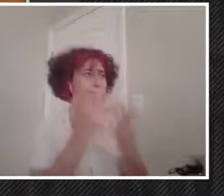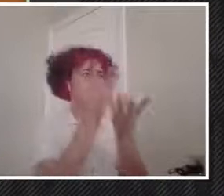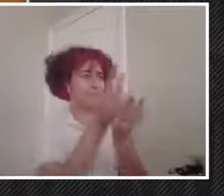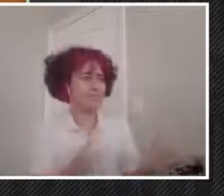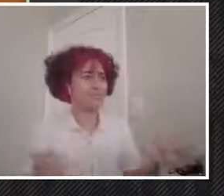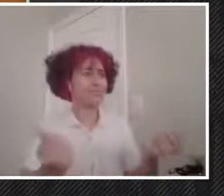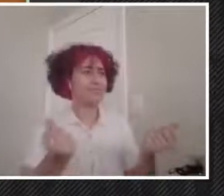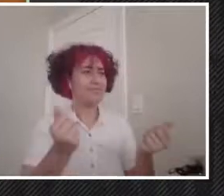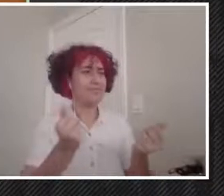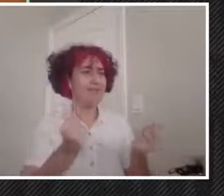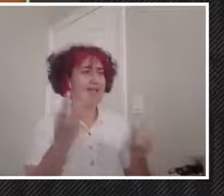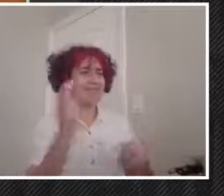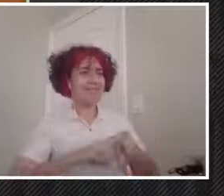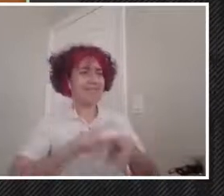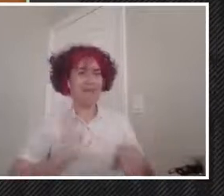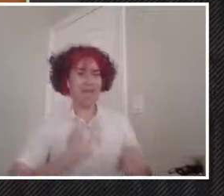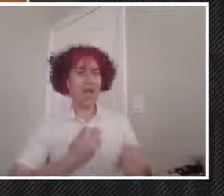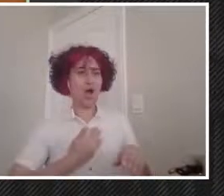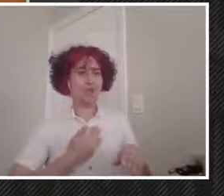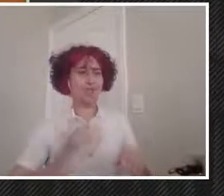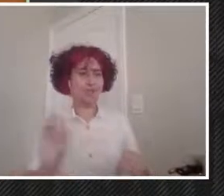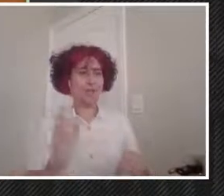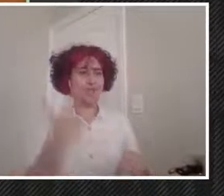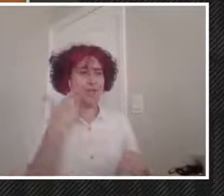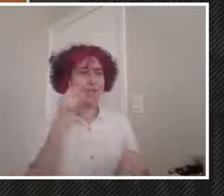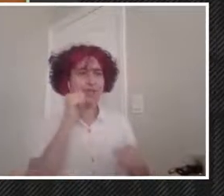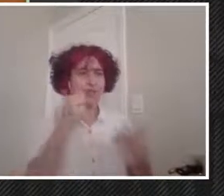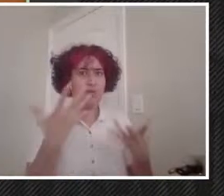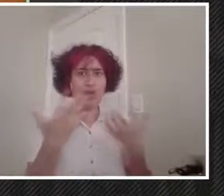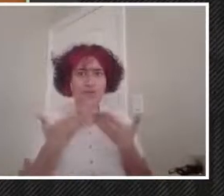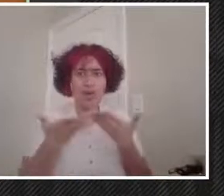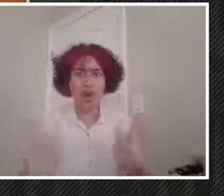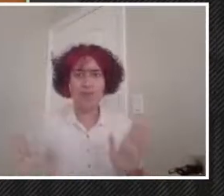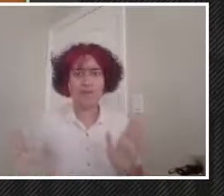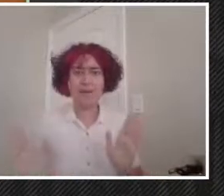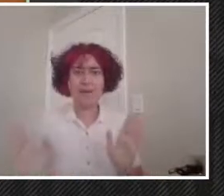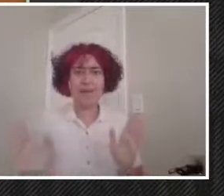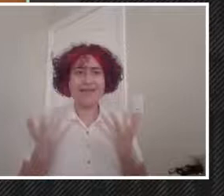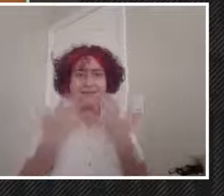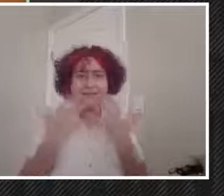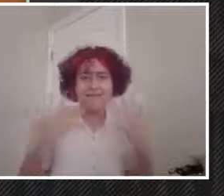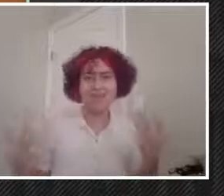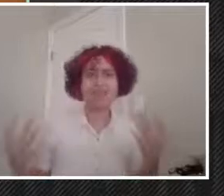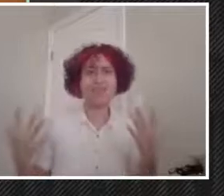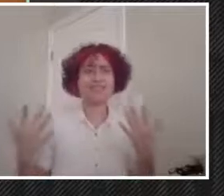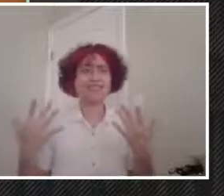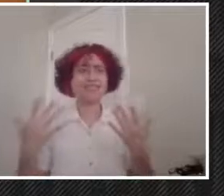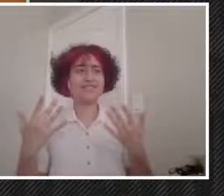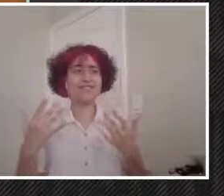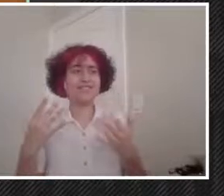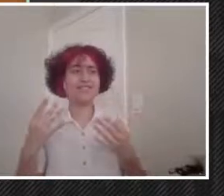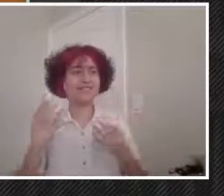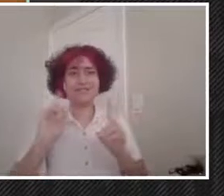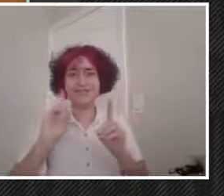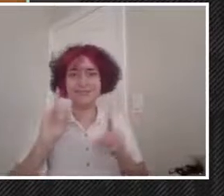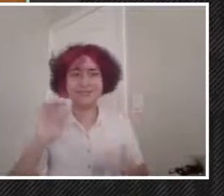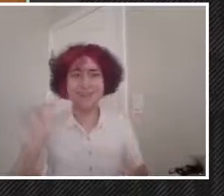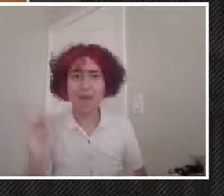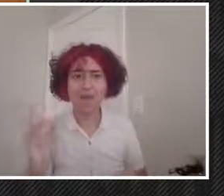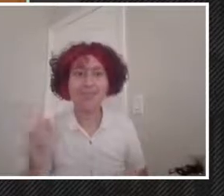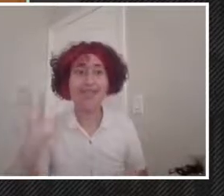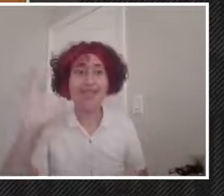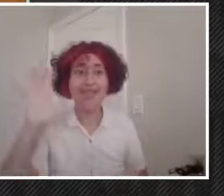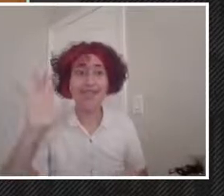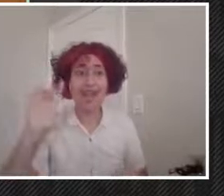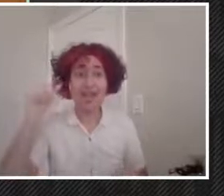up a multiracial and multi-ethnic democracy. That is what we have to remember. This is not new. This